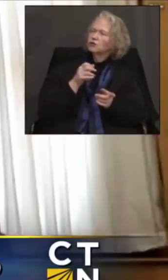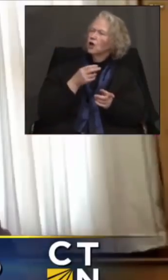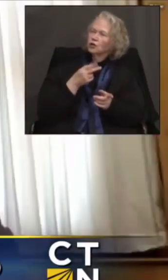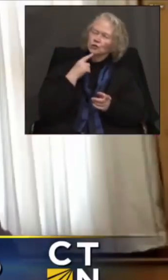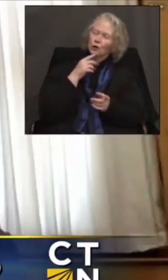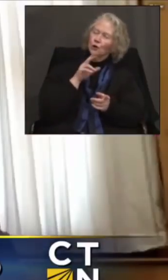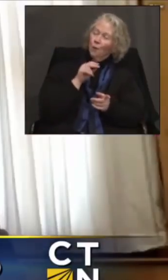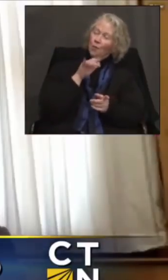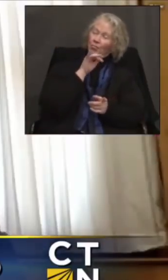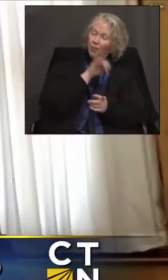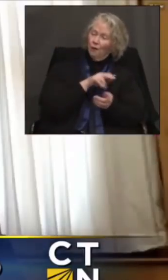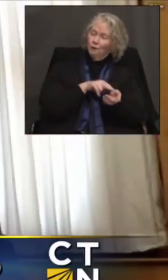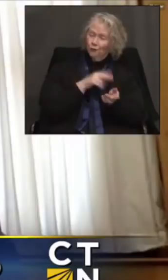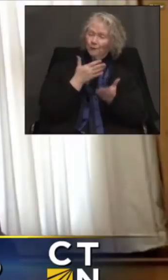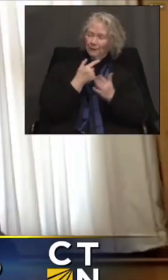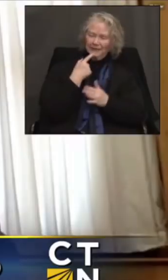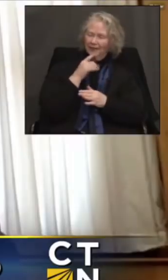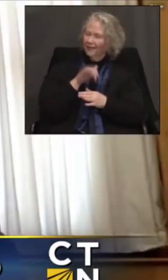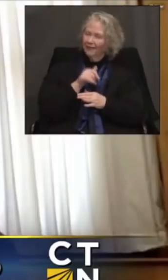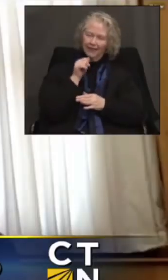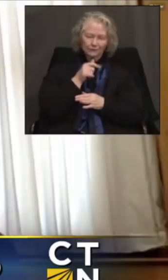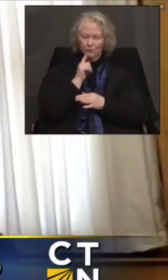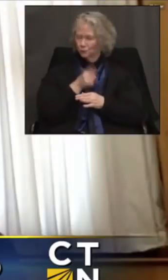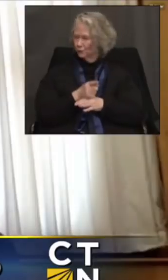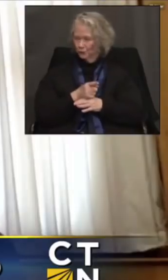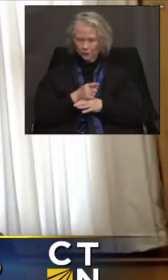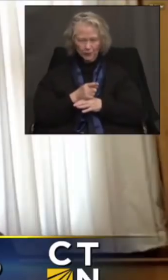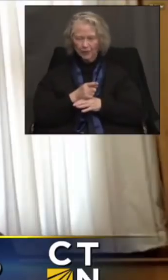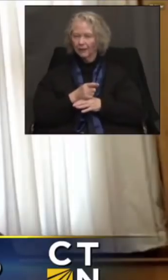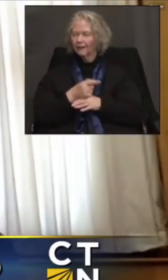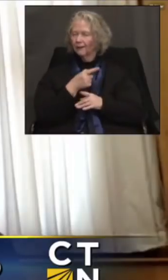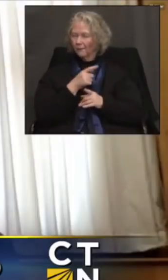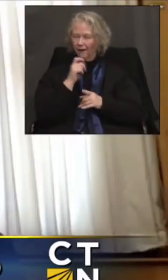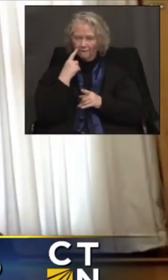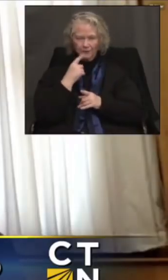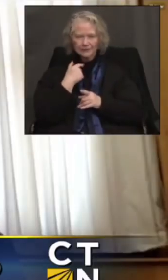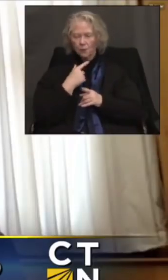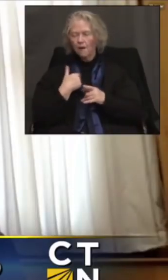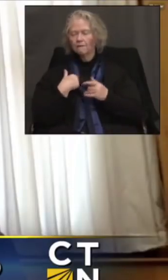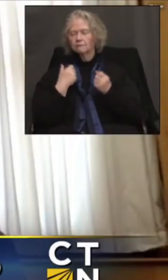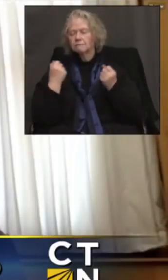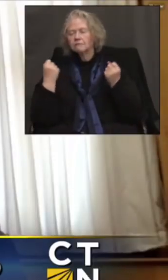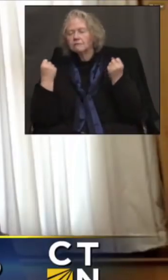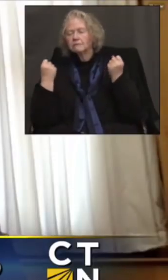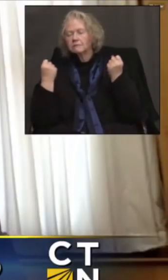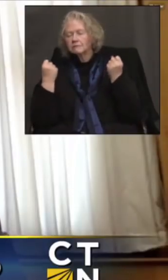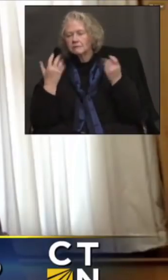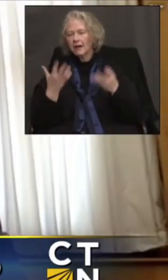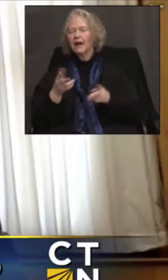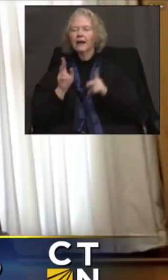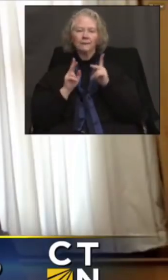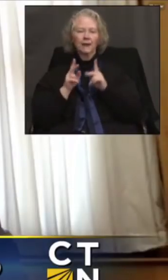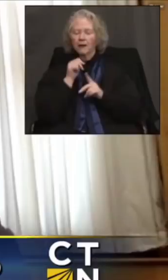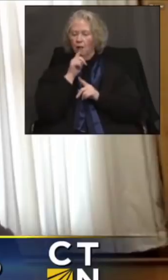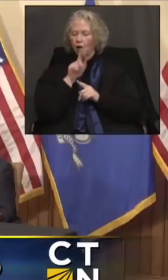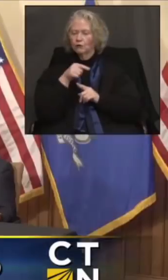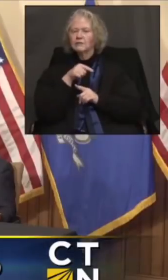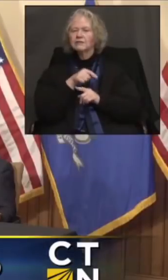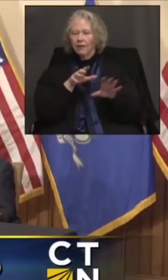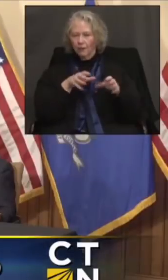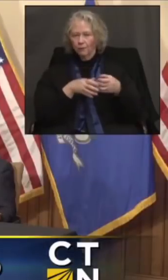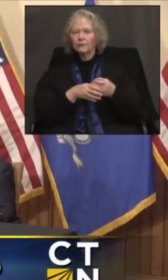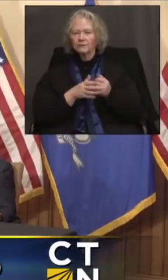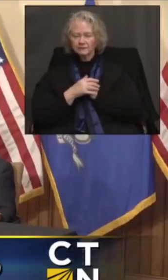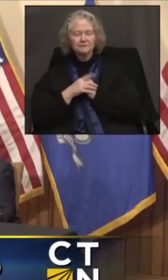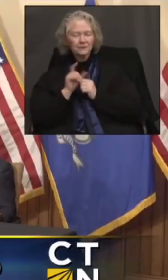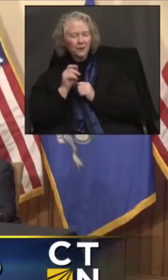been what that individual said, but we have, as the governor said, we have far more people getting tested than just that. Okay.